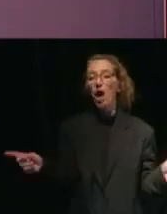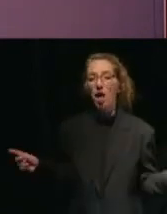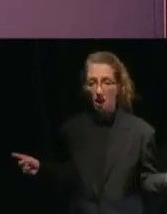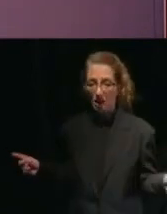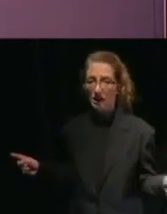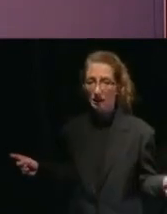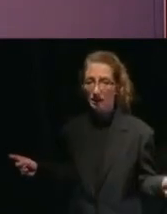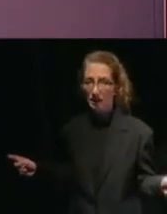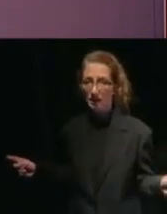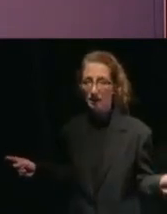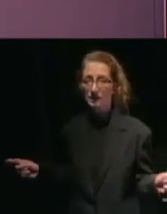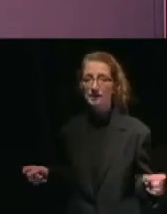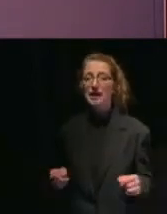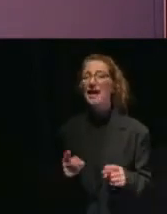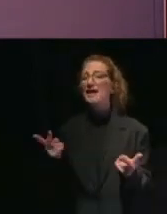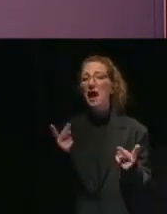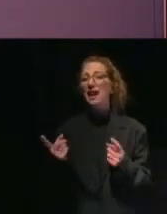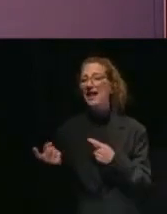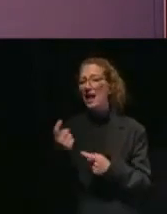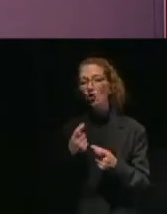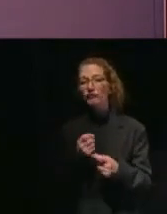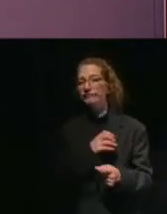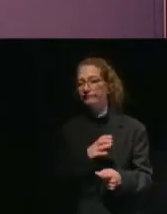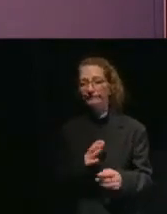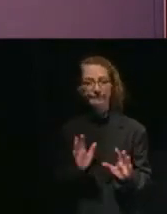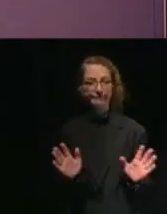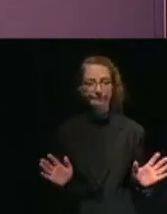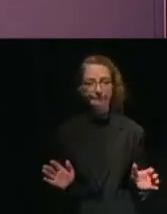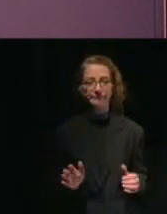the independent performing arts, regardless of their origin.